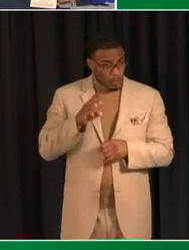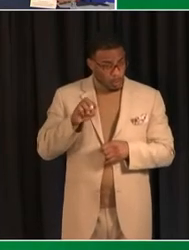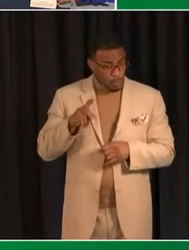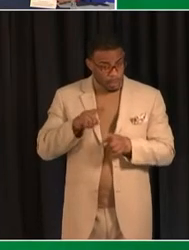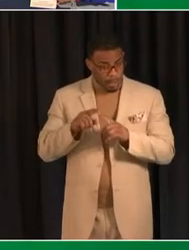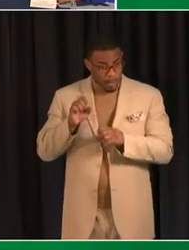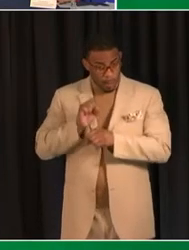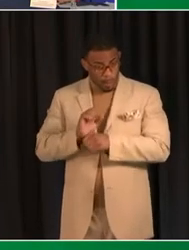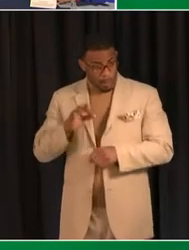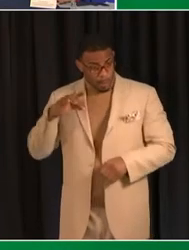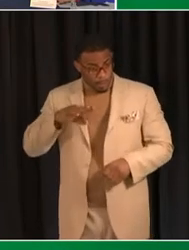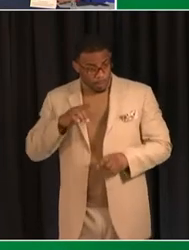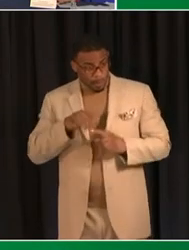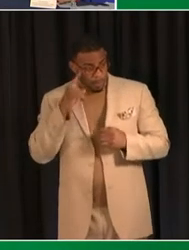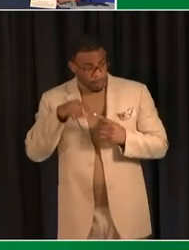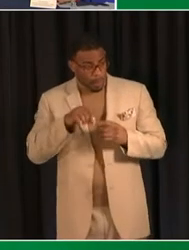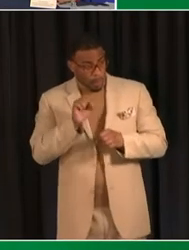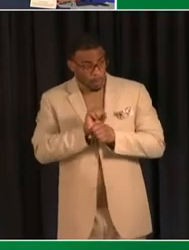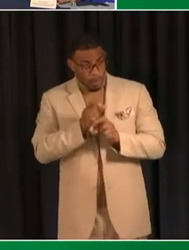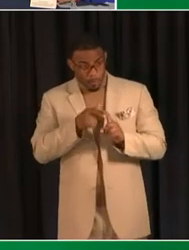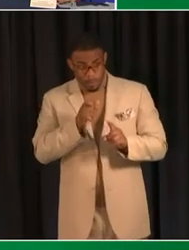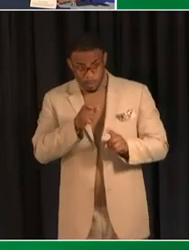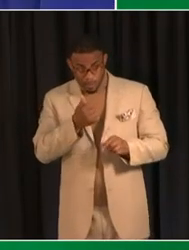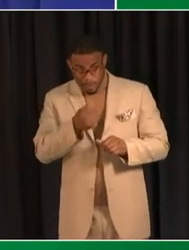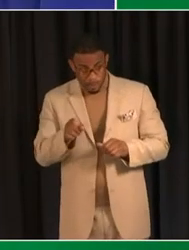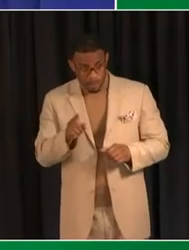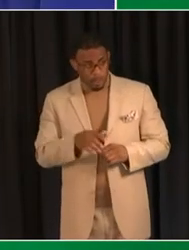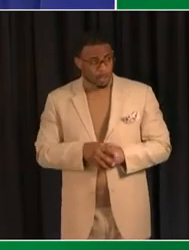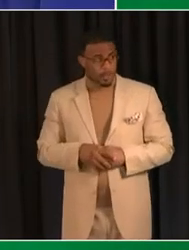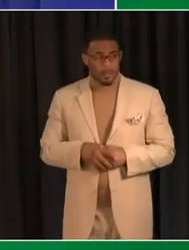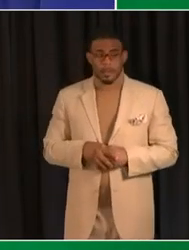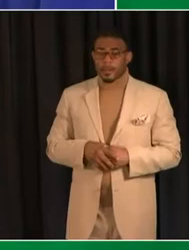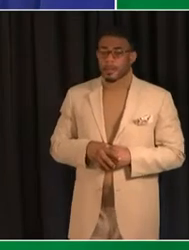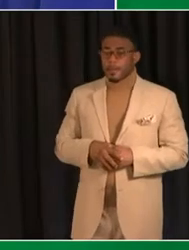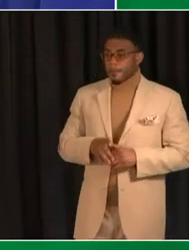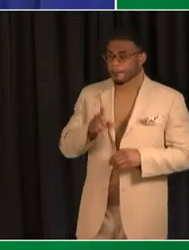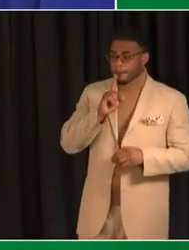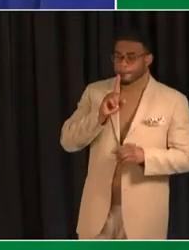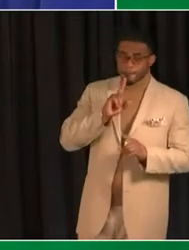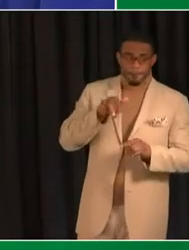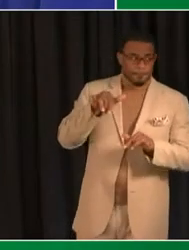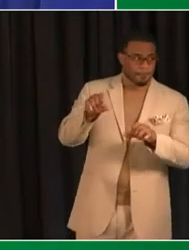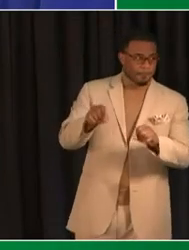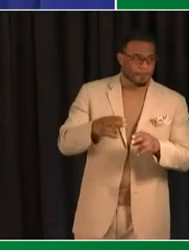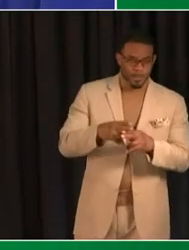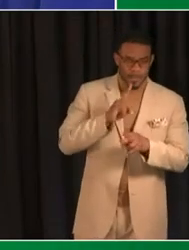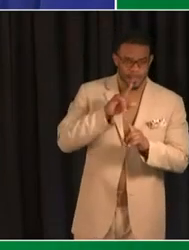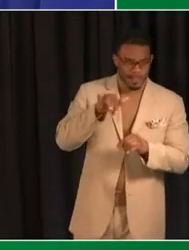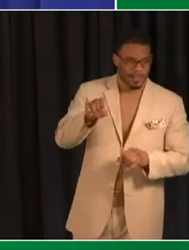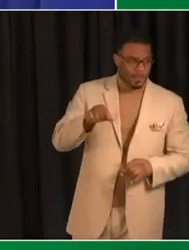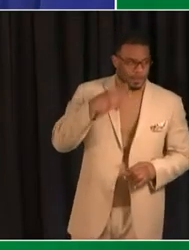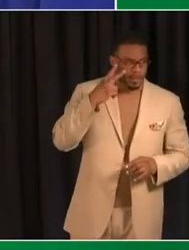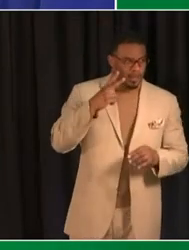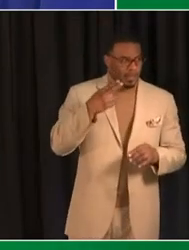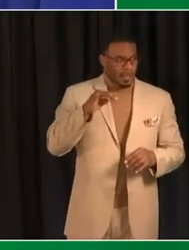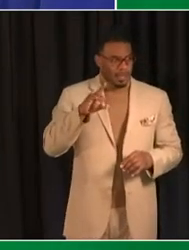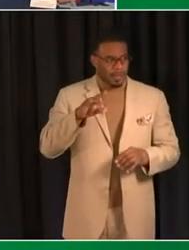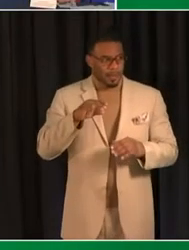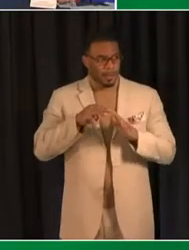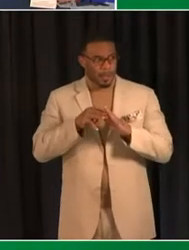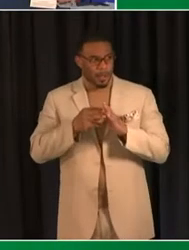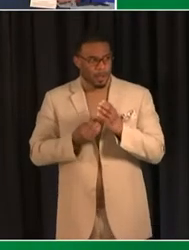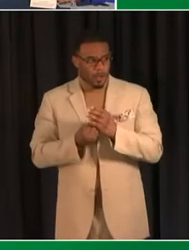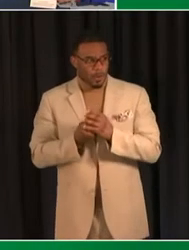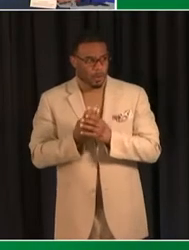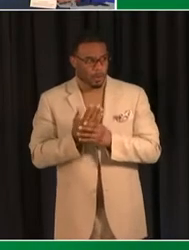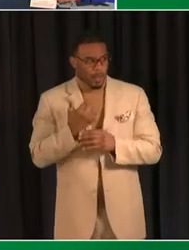use WeWork as an employee benefit as we think about working from anywhere? Short answer, yes. We're seeing hybrid models